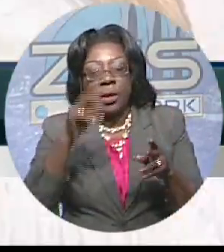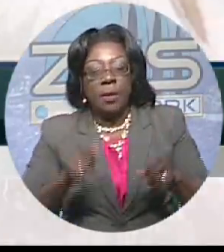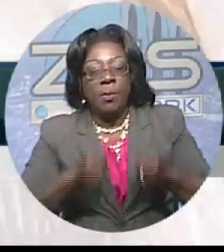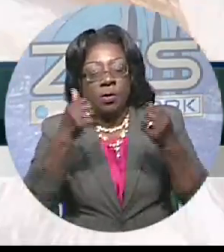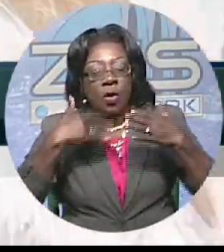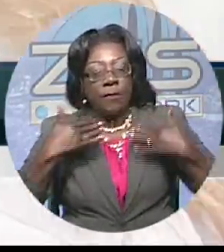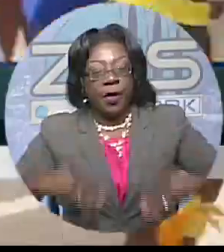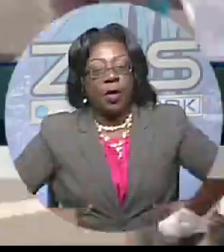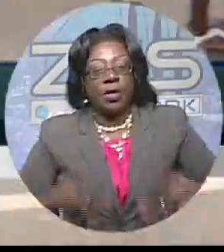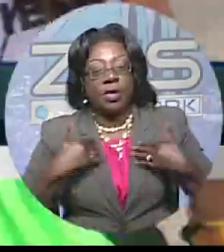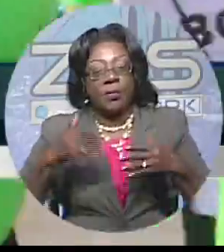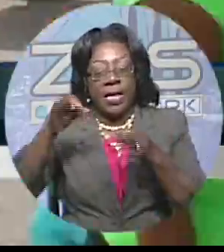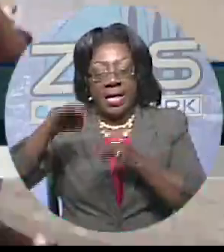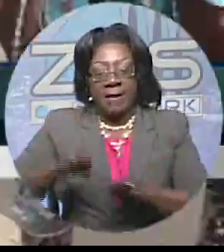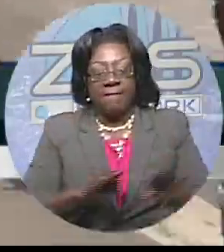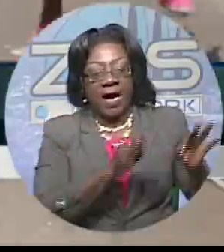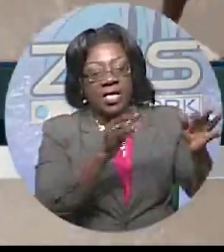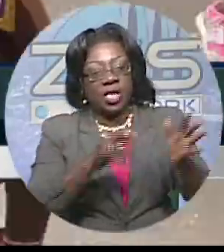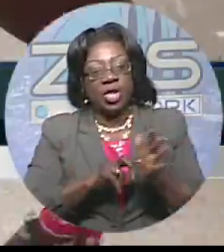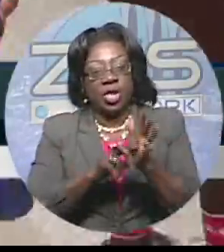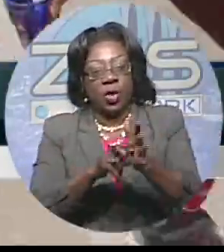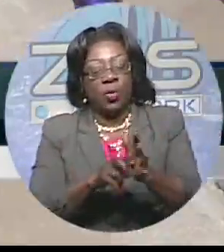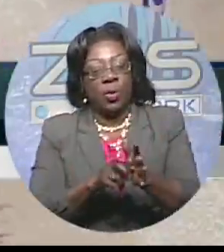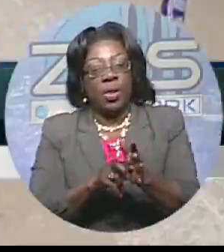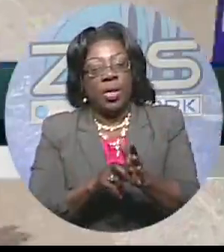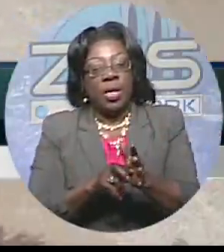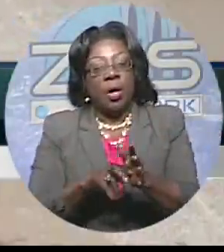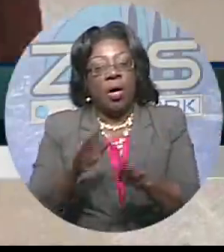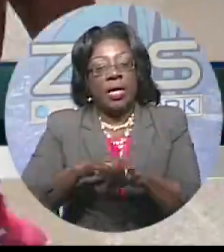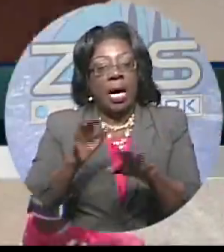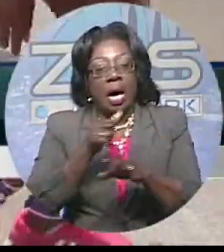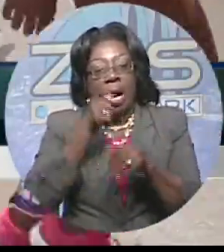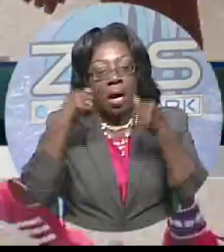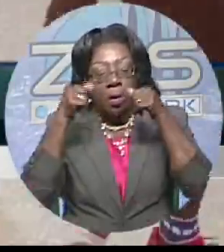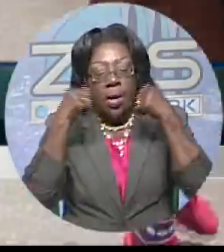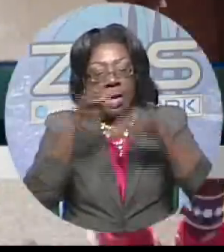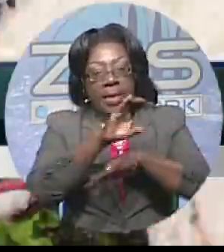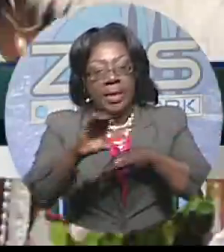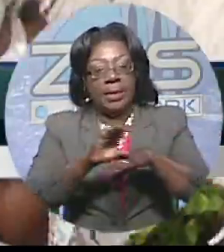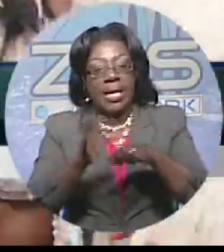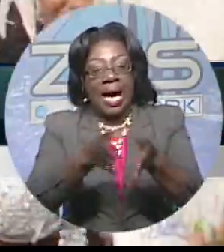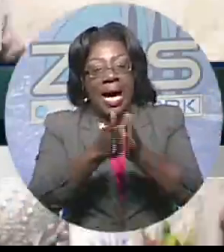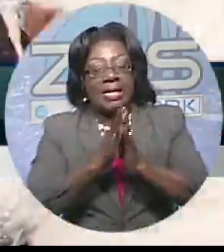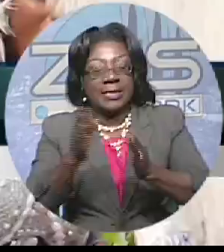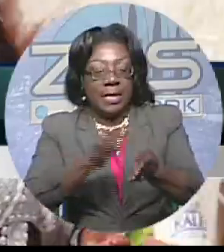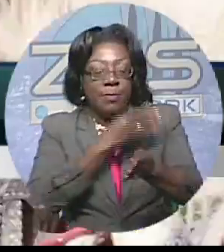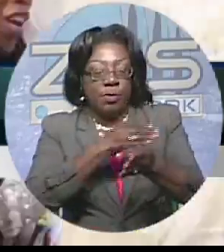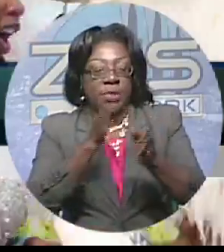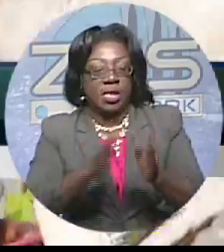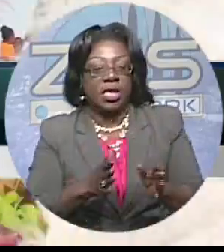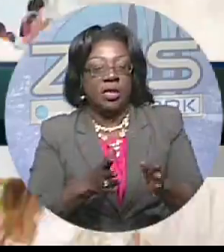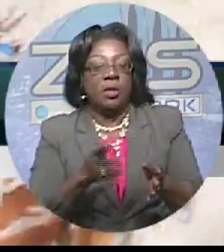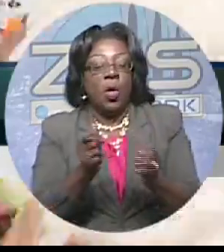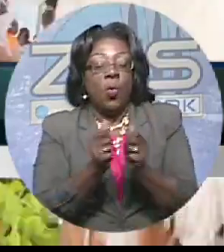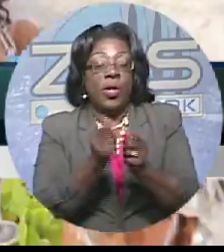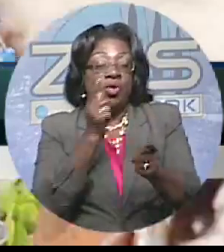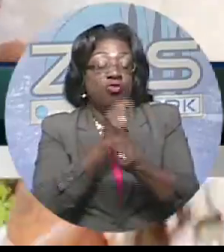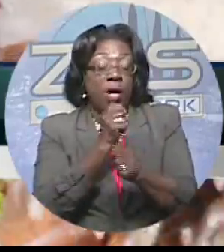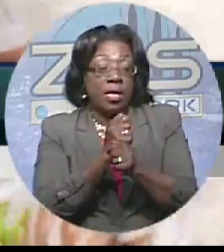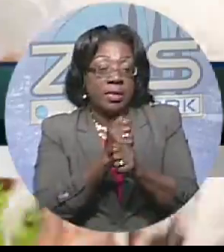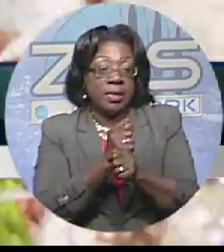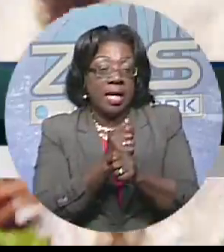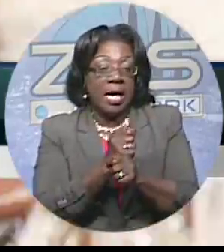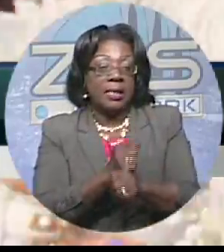in a fashion show at a combined launch event on Awa Key. And they're calling on musicians, truck owners, security